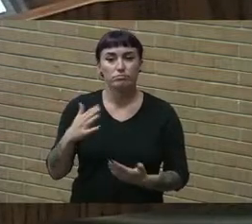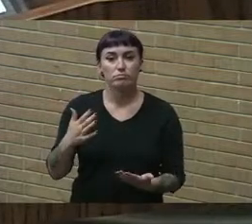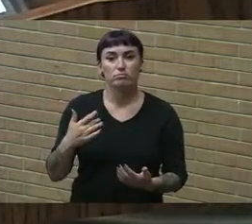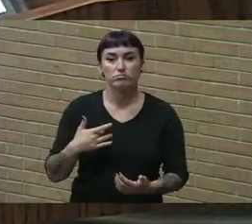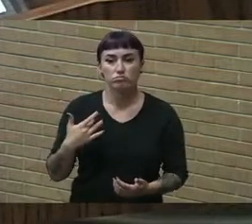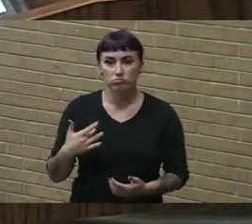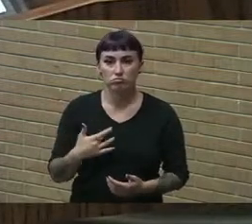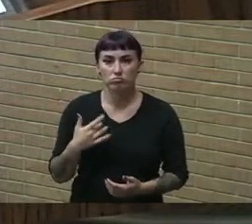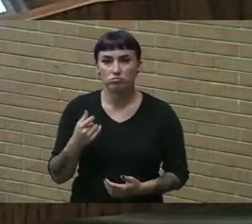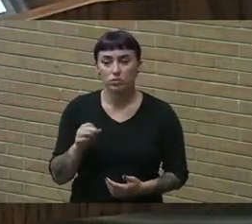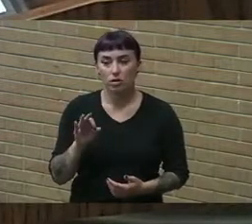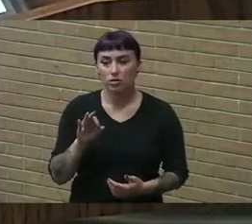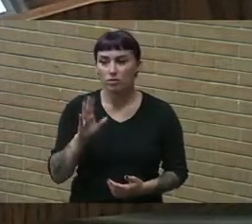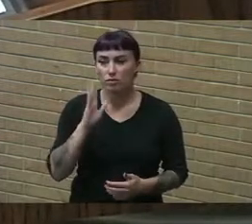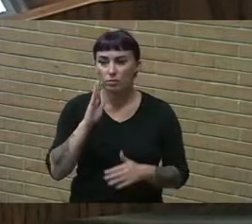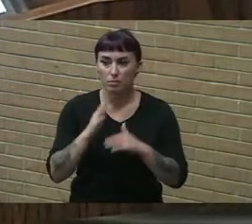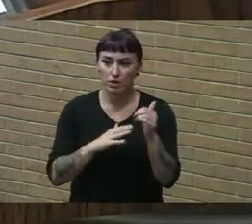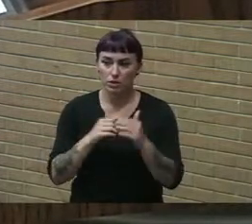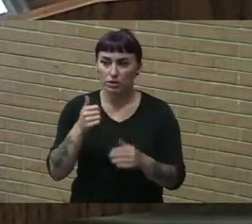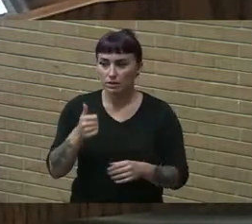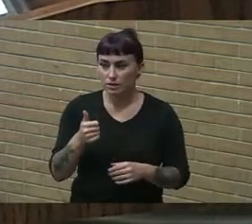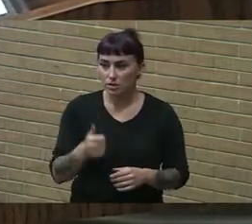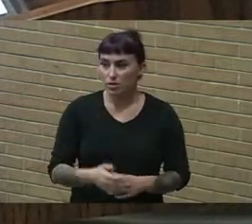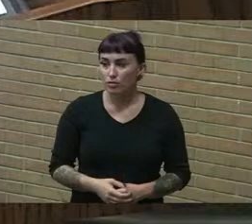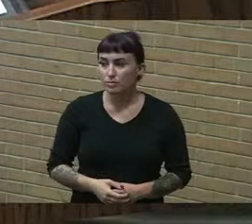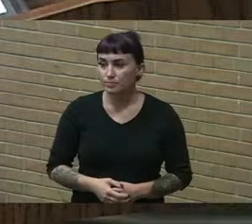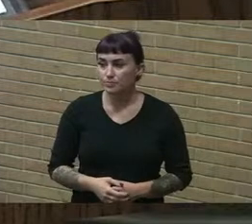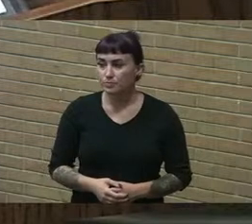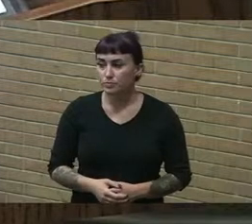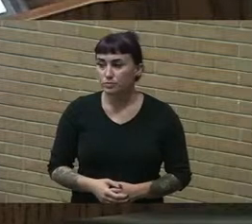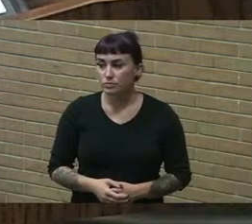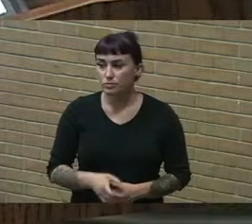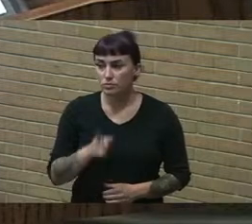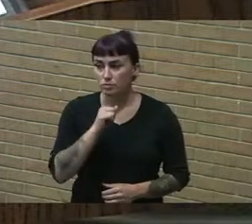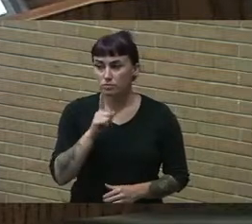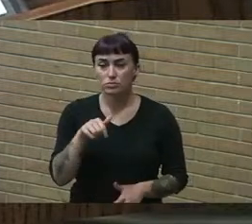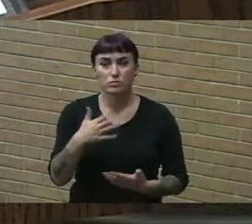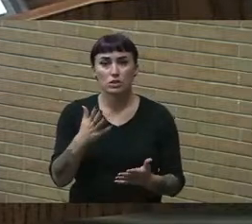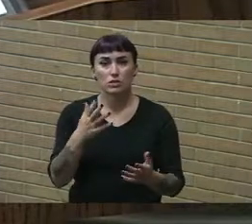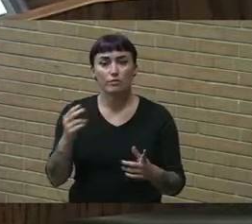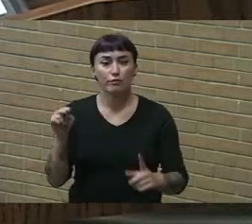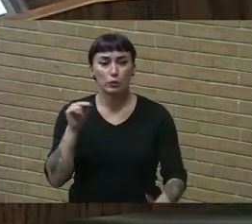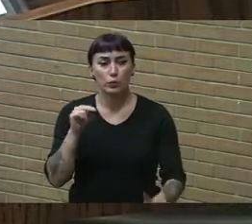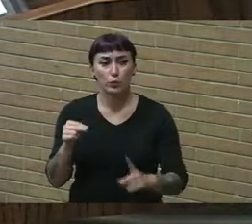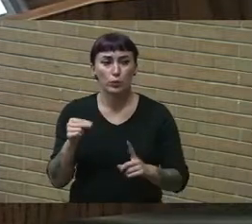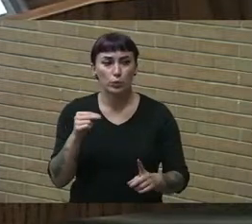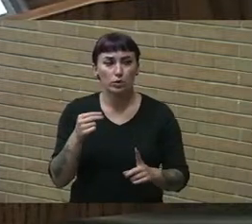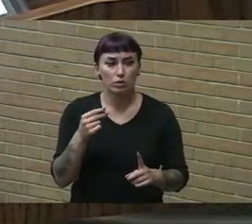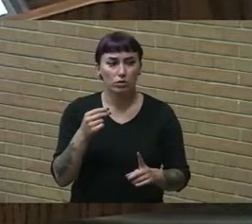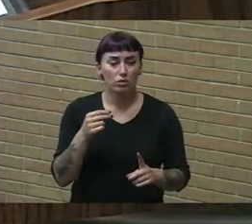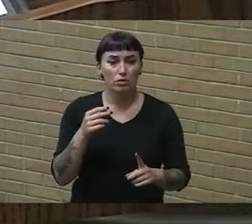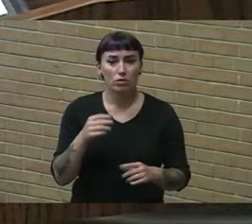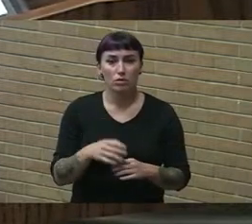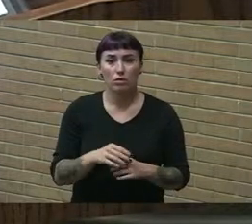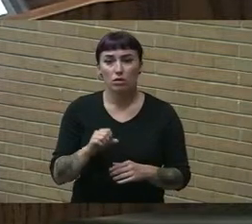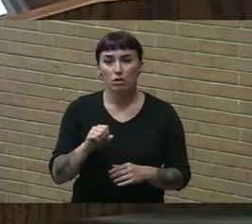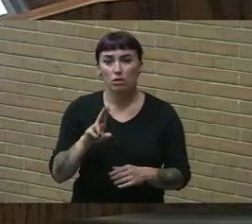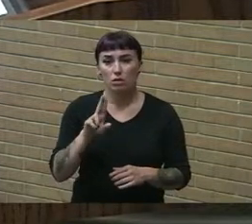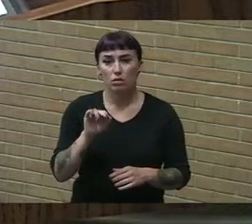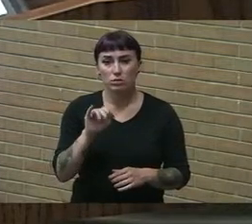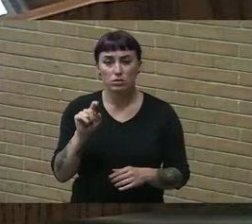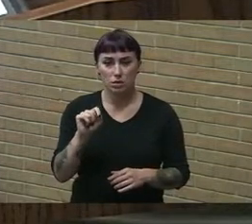sense of the building itself and really gives a view of the summit in the